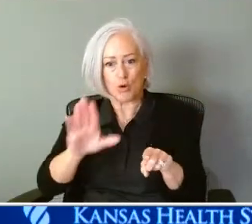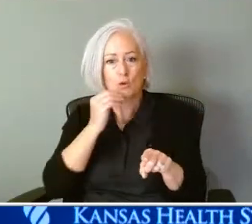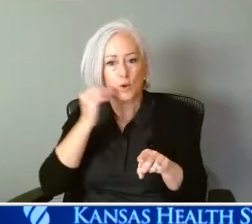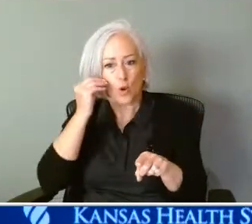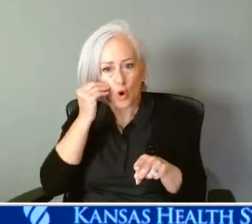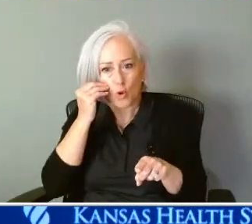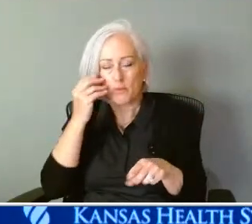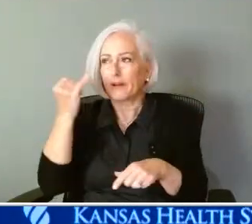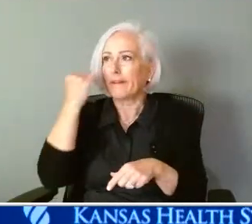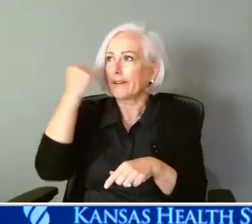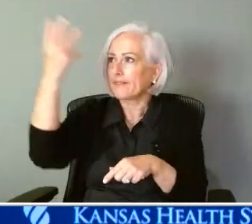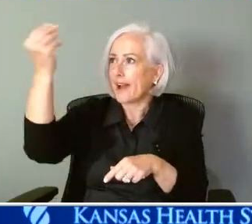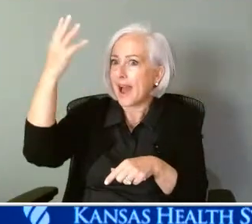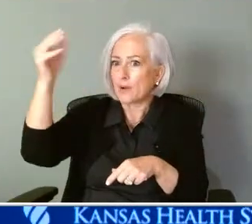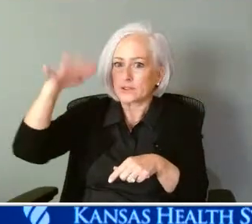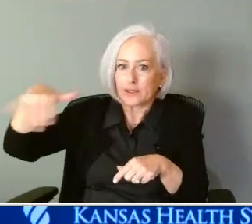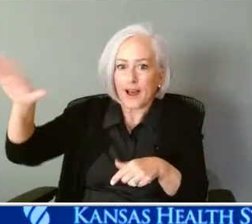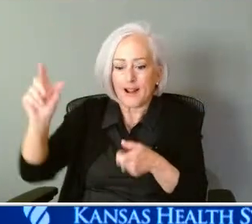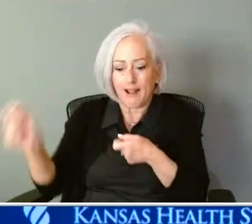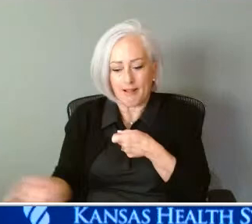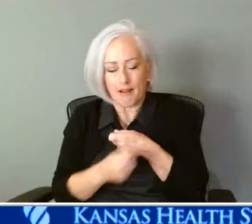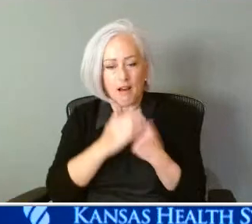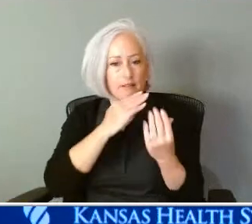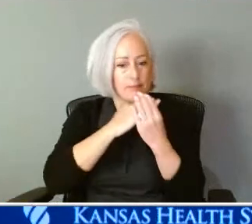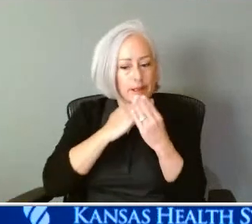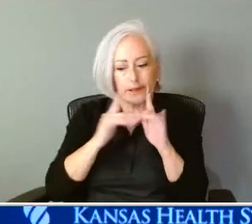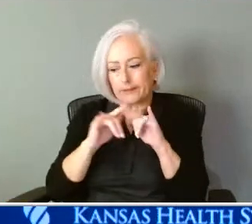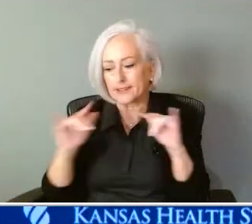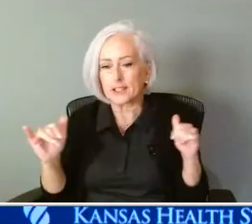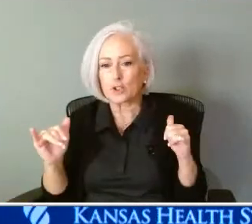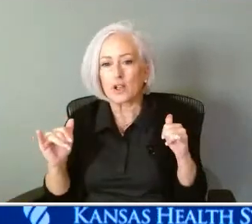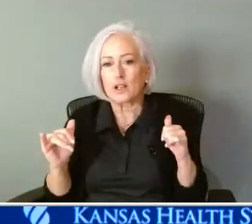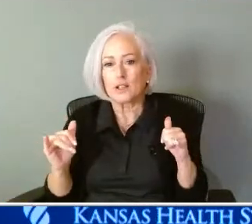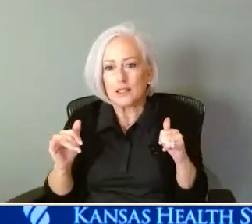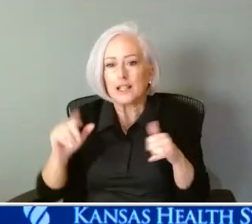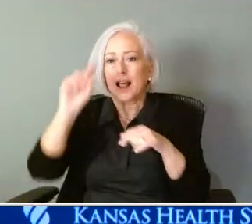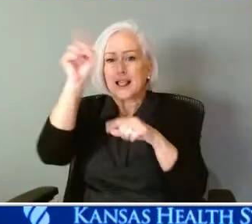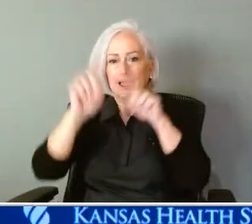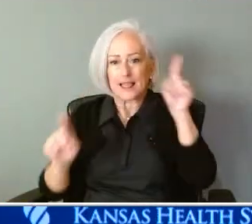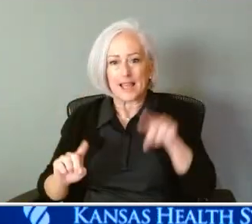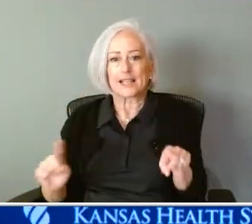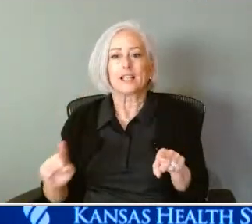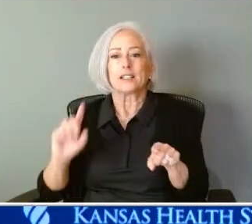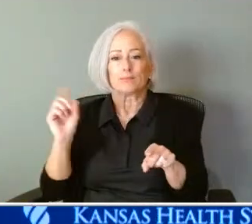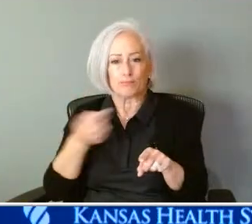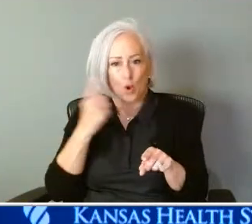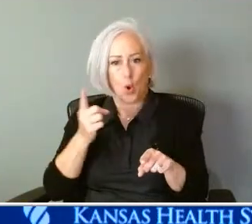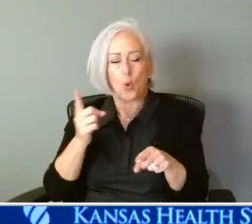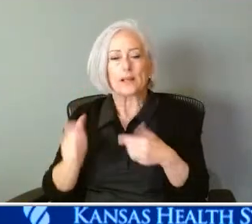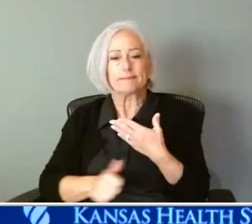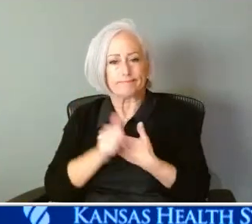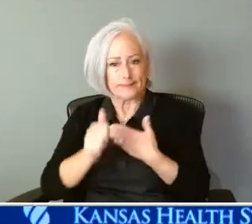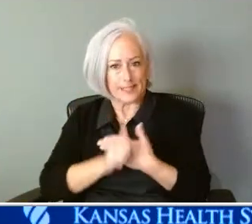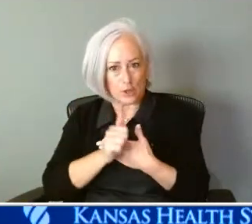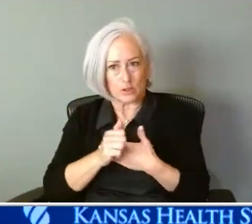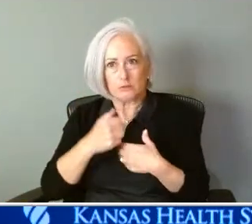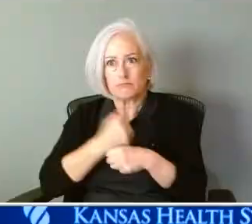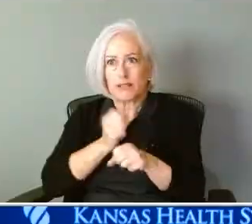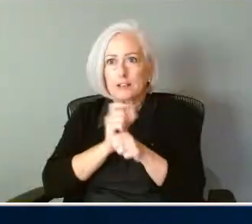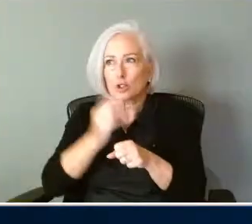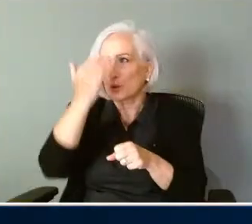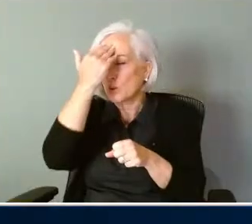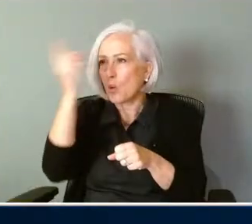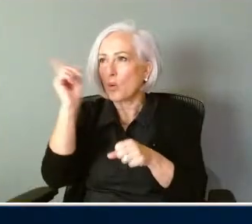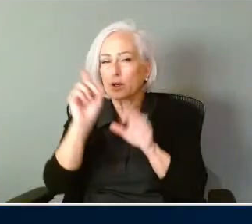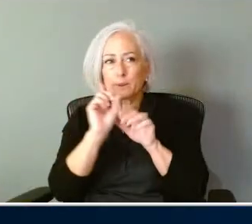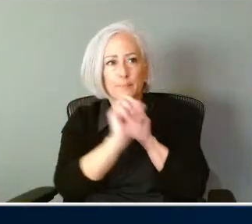picnics or golf outings or sporting events this time of year, lightning is always a danger. Make sure you know where you can get to stay safe under shelter. Dr.